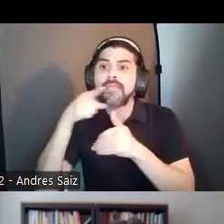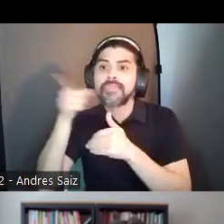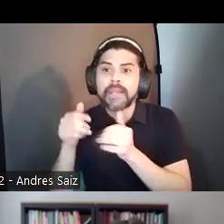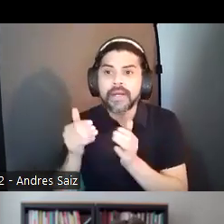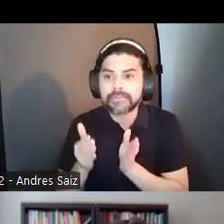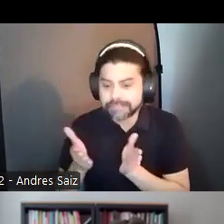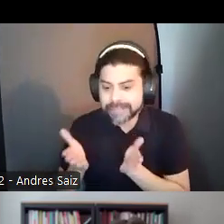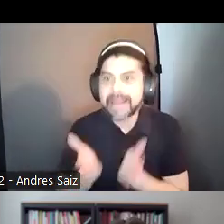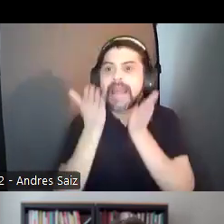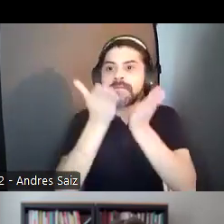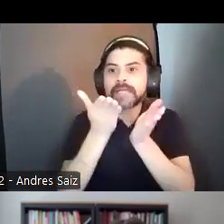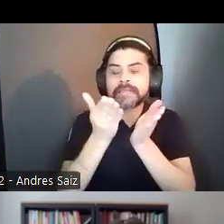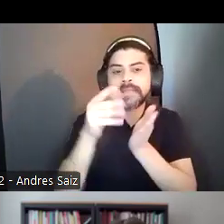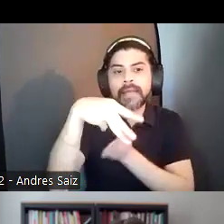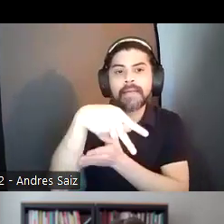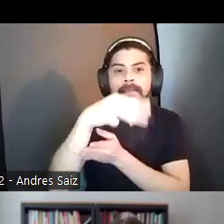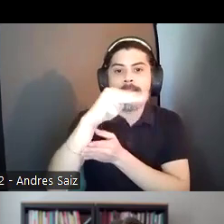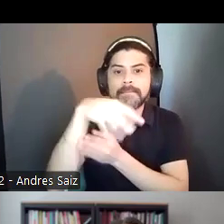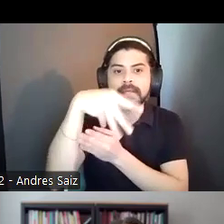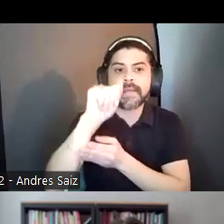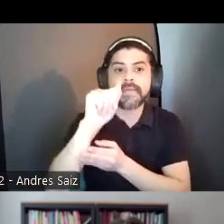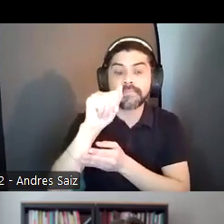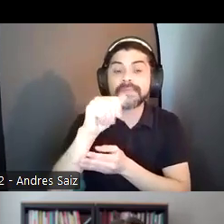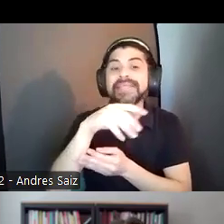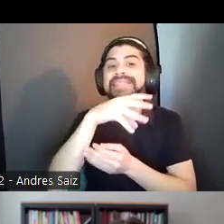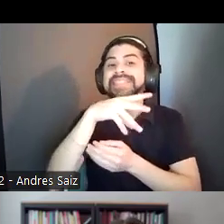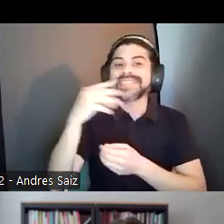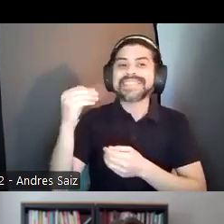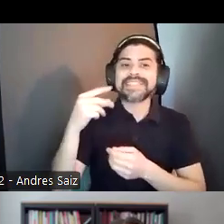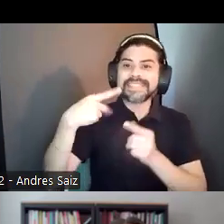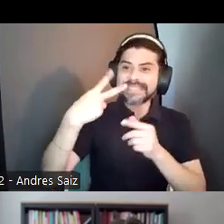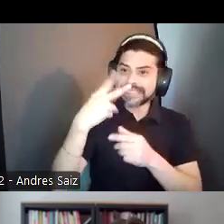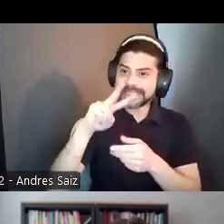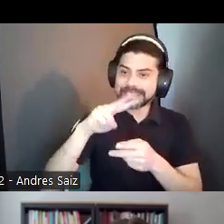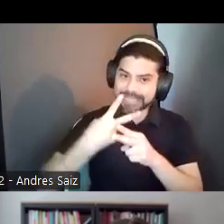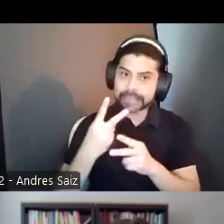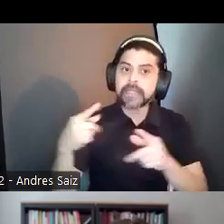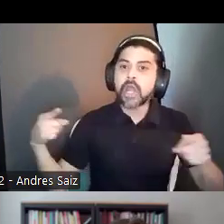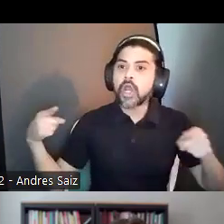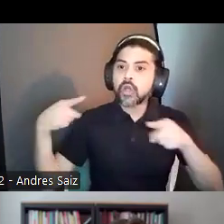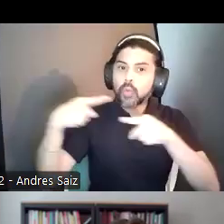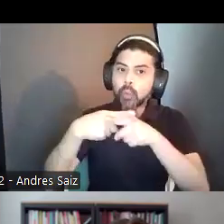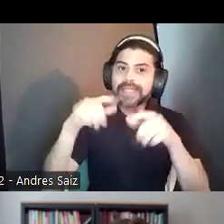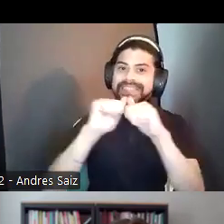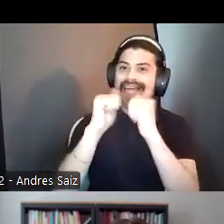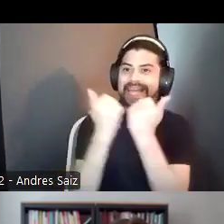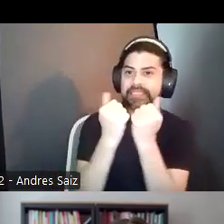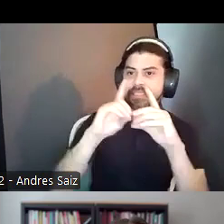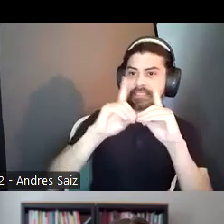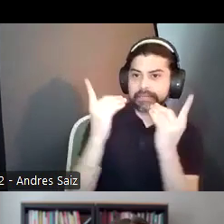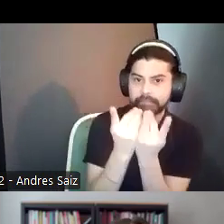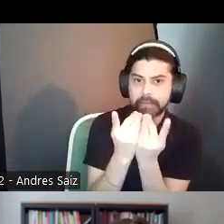Second, cross-agency development and accountability. So this focuses on how CDA and state partners